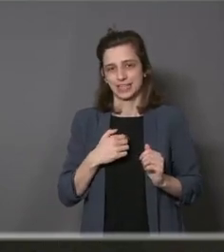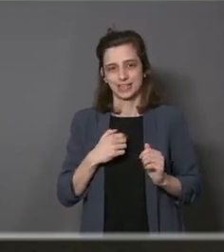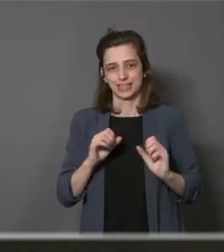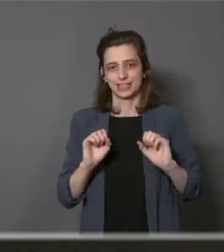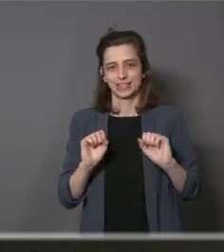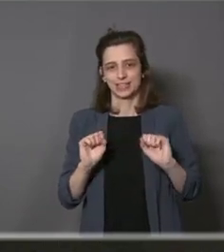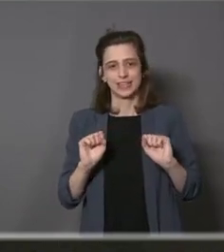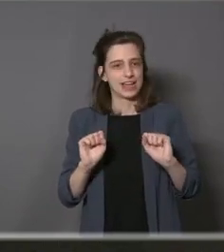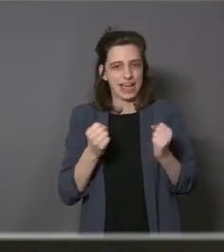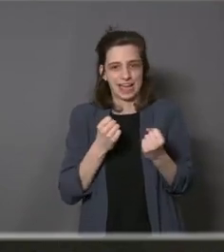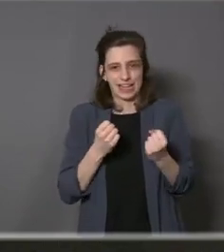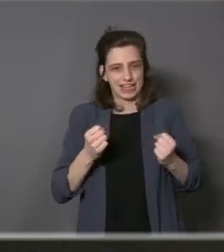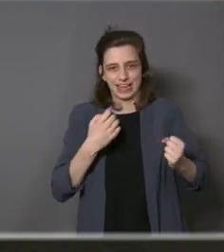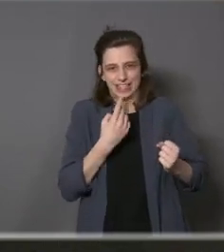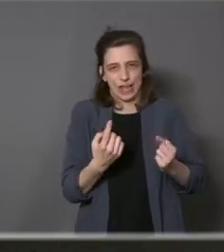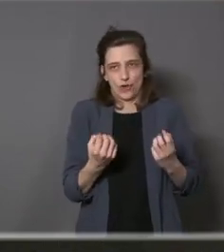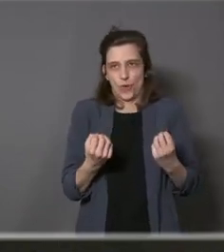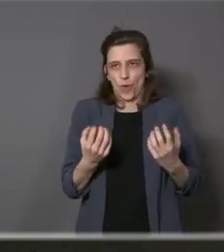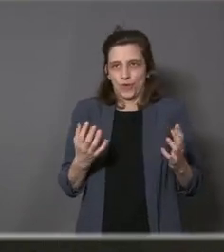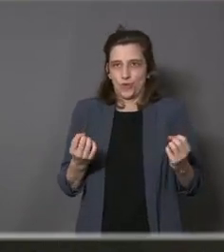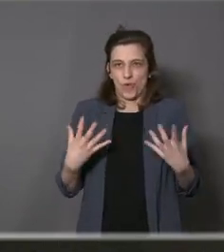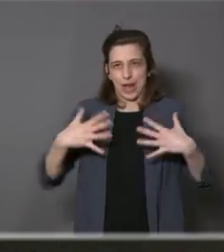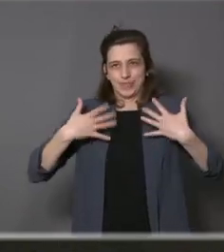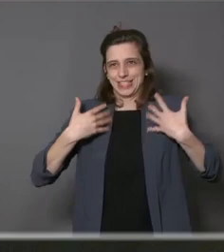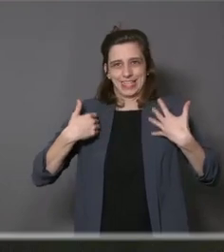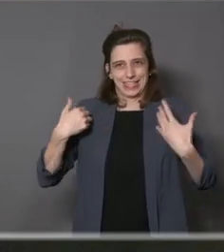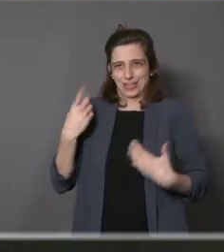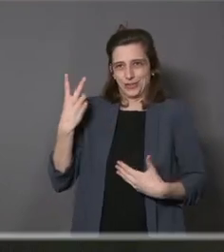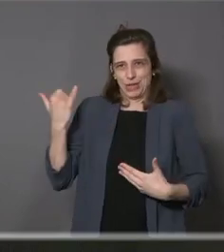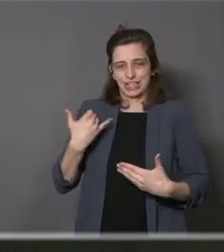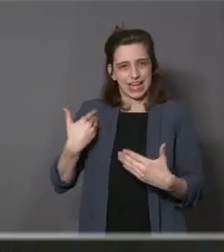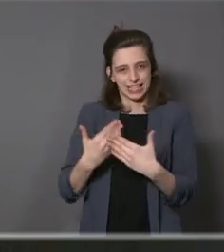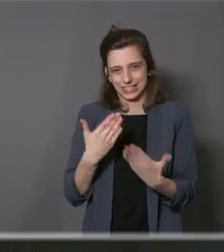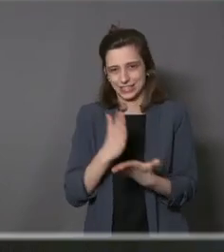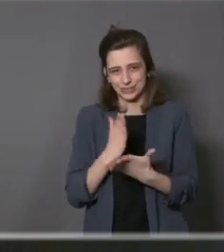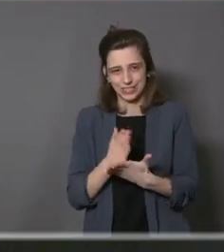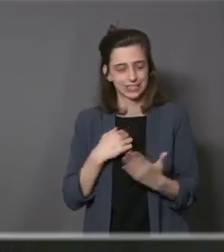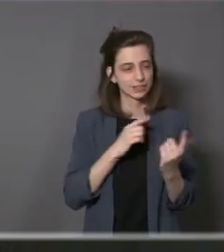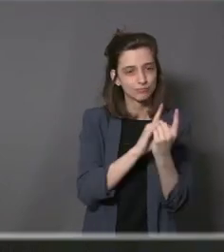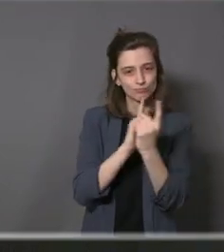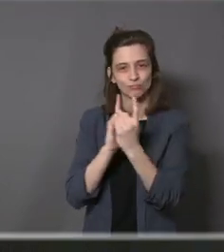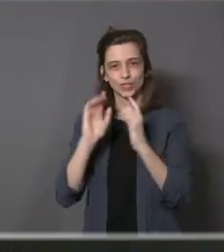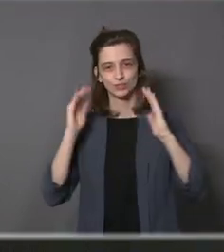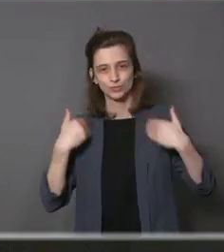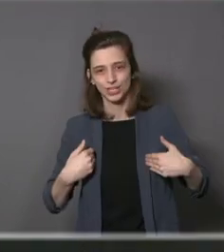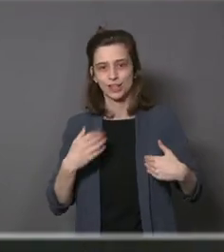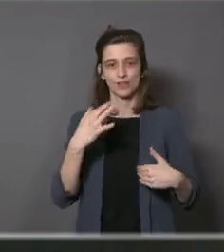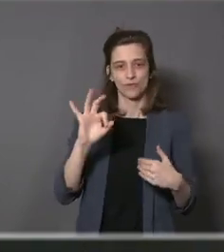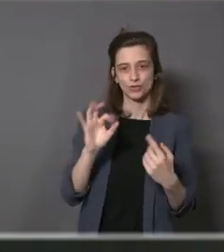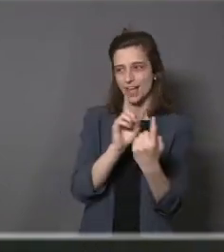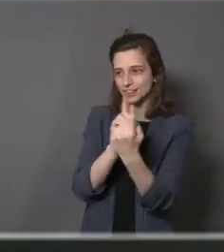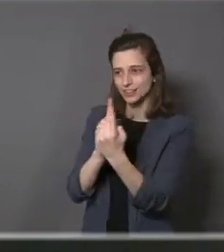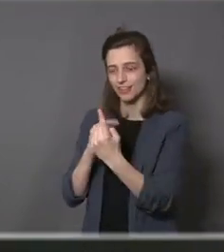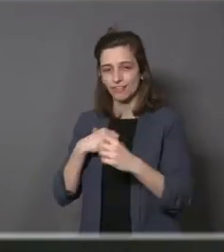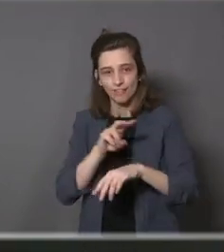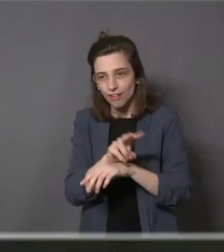the past 2 days meeting with faculty and students and fellows. It's been truly special, and we started